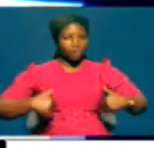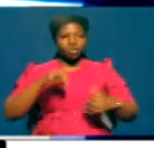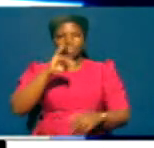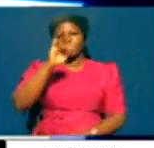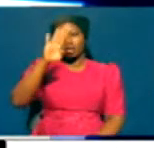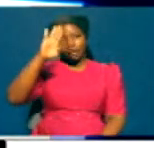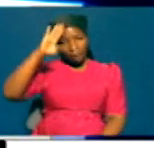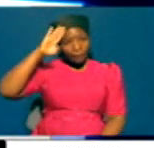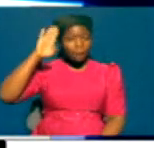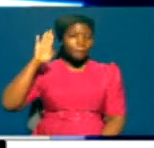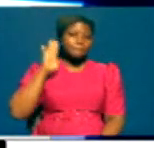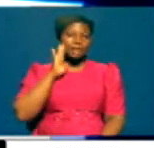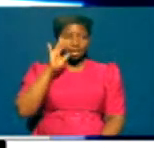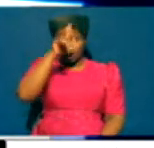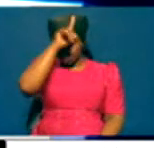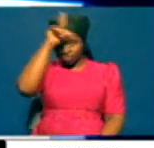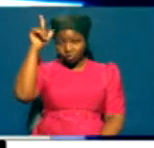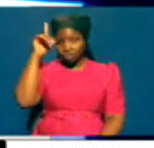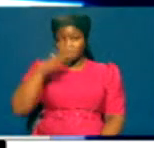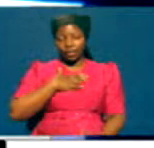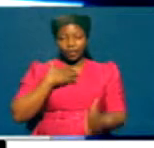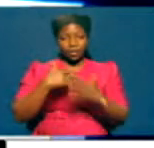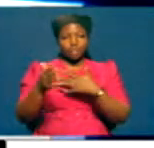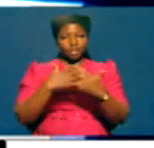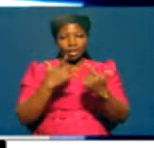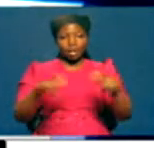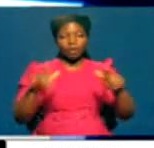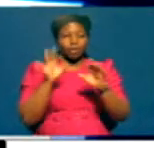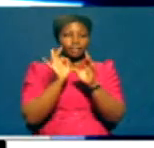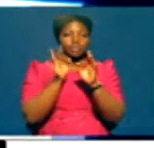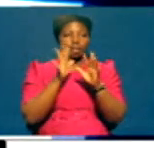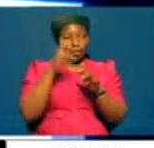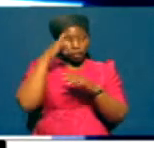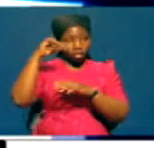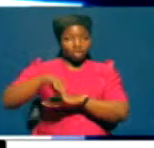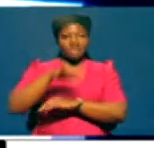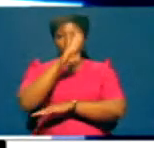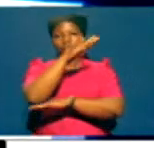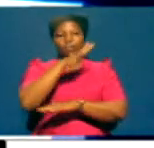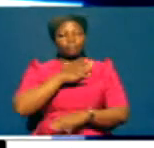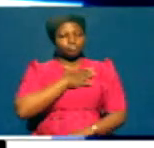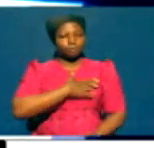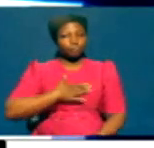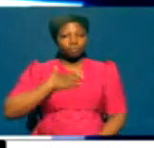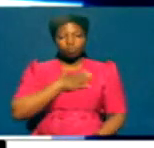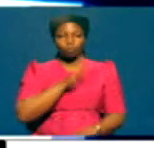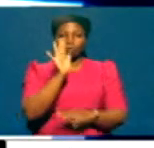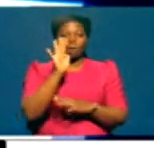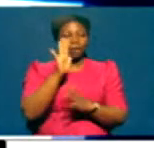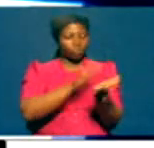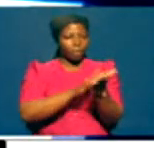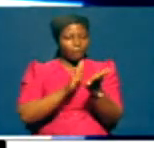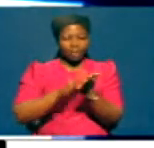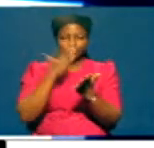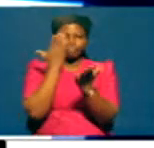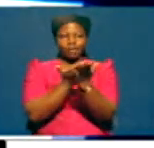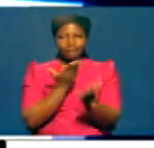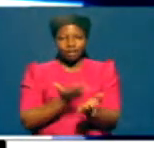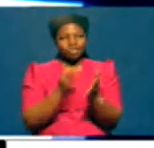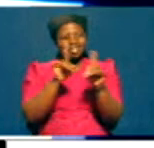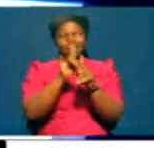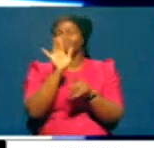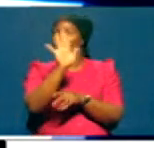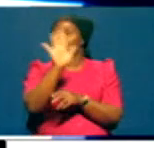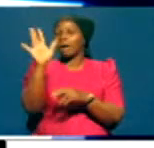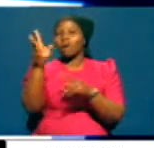Lucy Mwaura will be our sign language interpreter for this afternoon. Kindly, your comments, suggestion, or even where you are watching us from